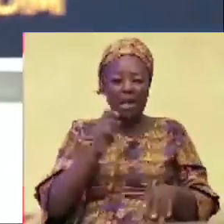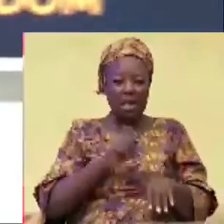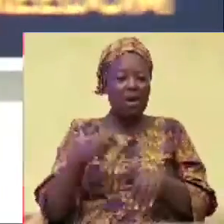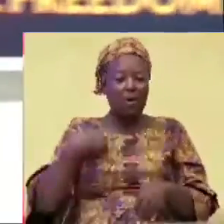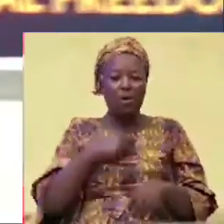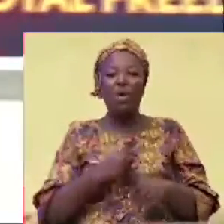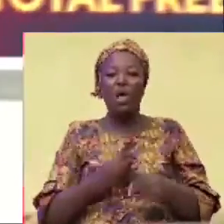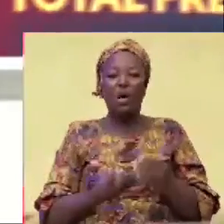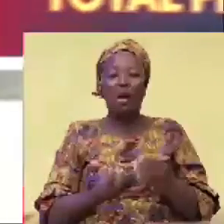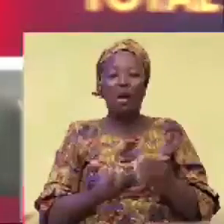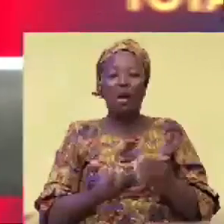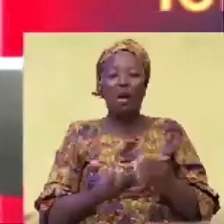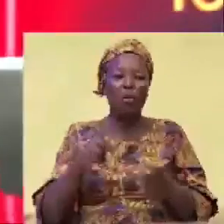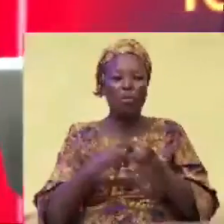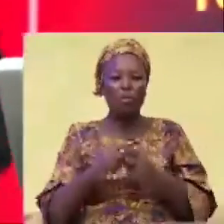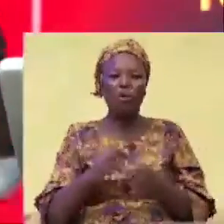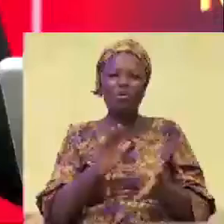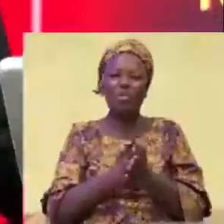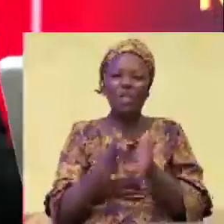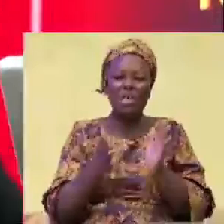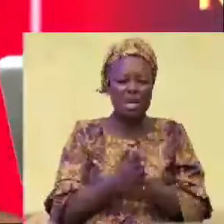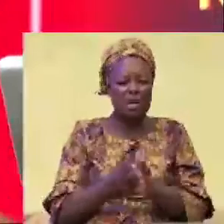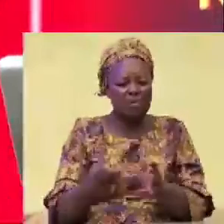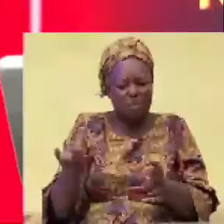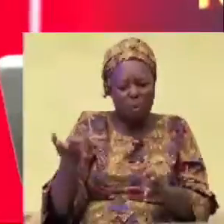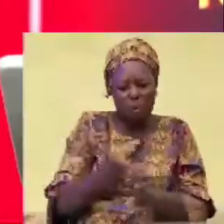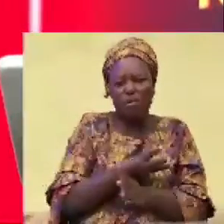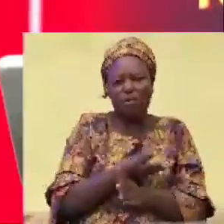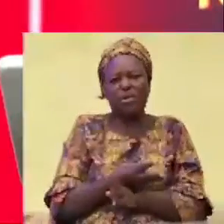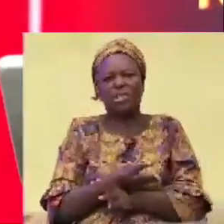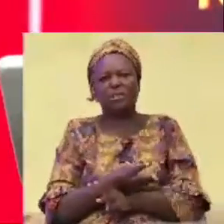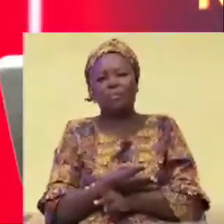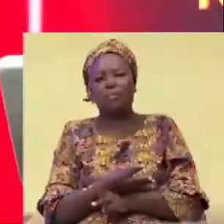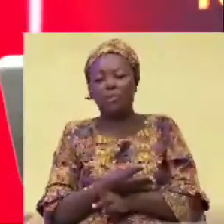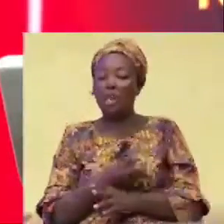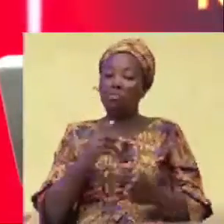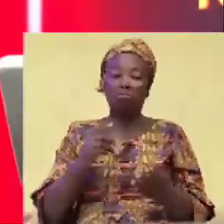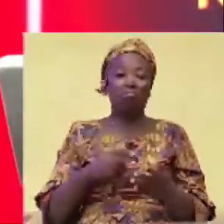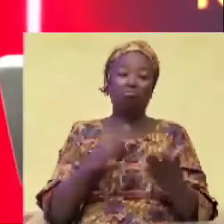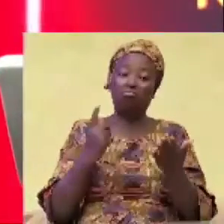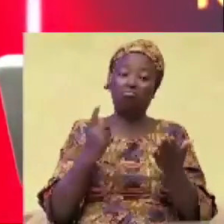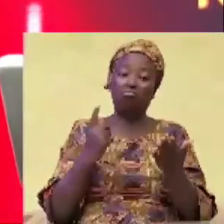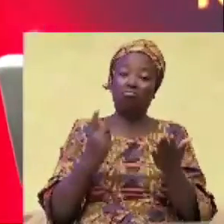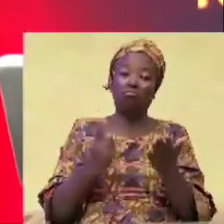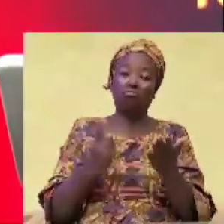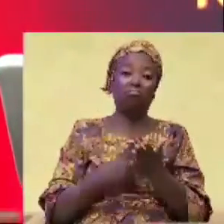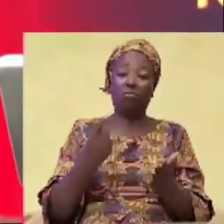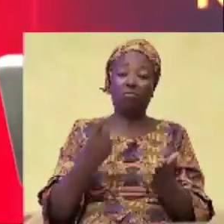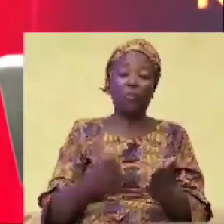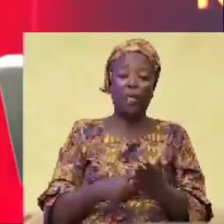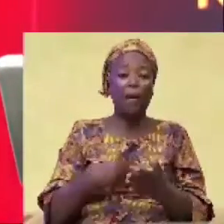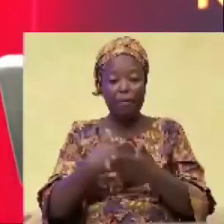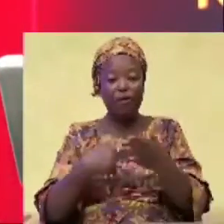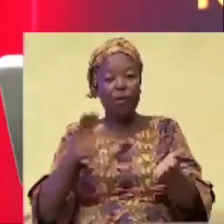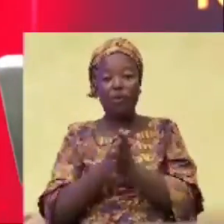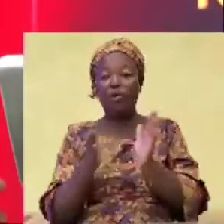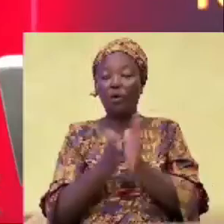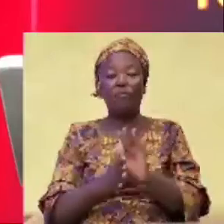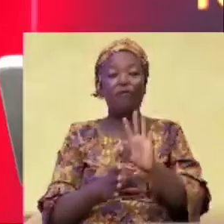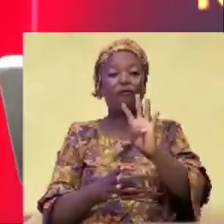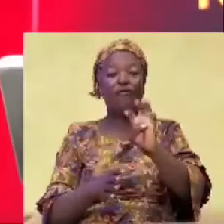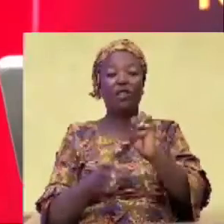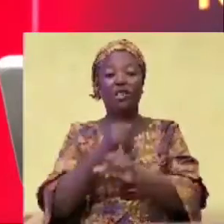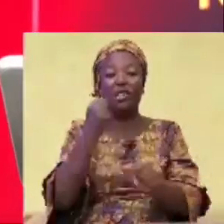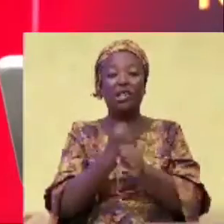we're growing up, we're depreciating. We're becoming worse. Sometimes, before we